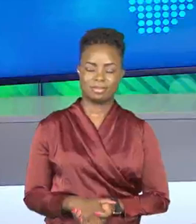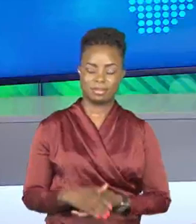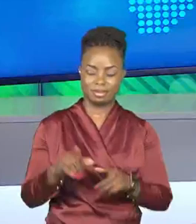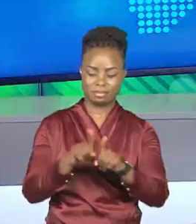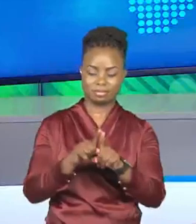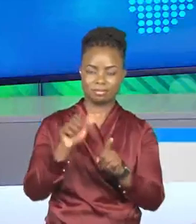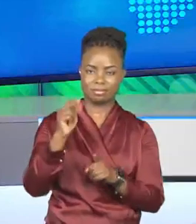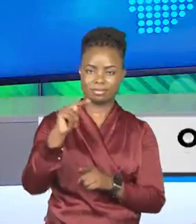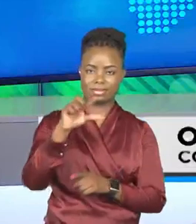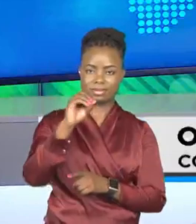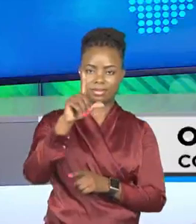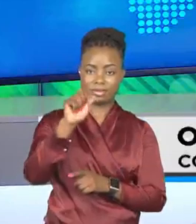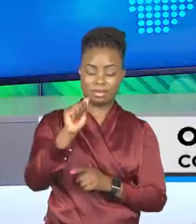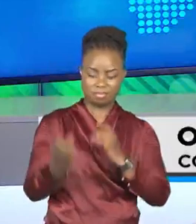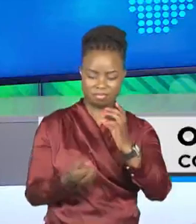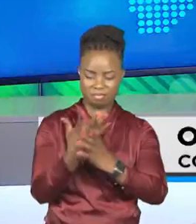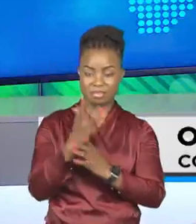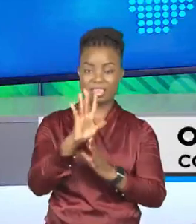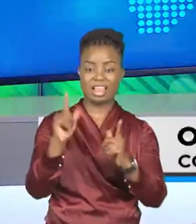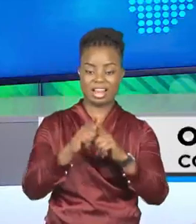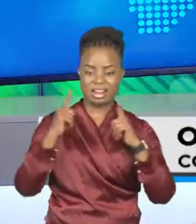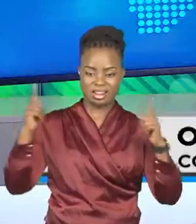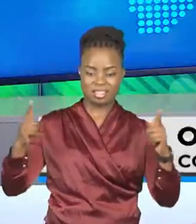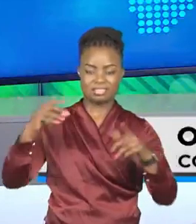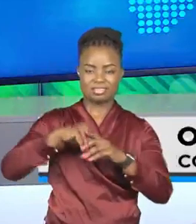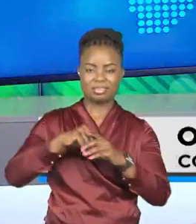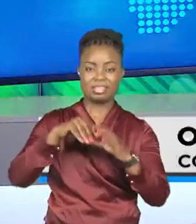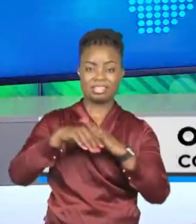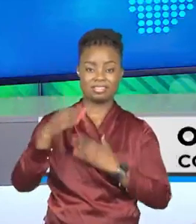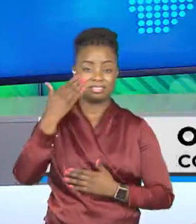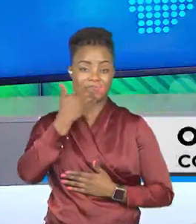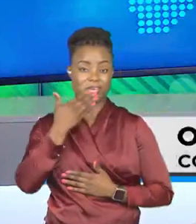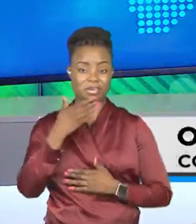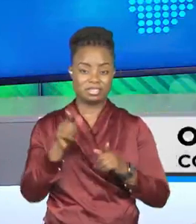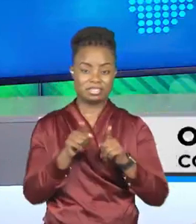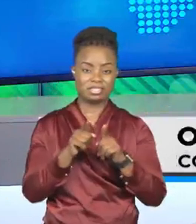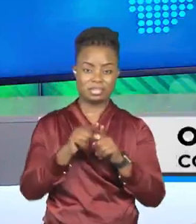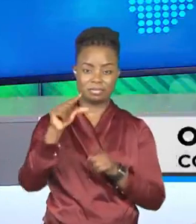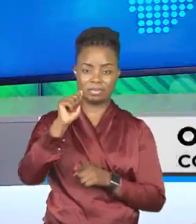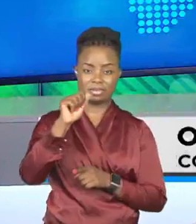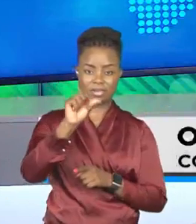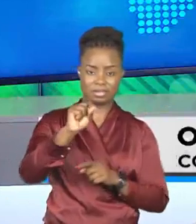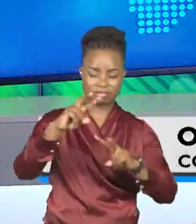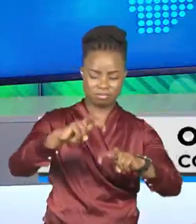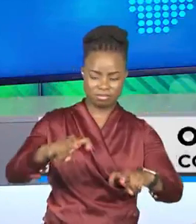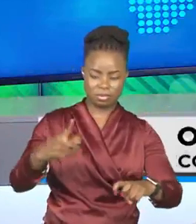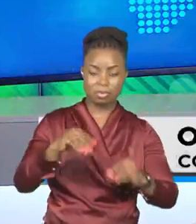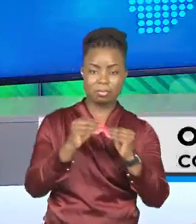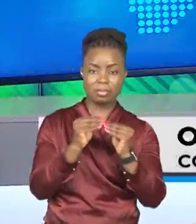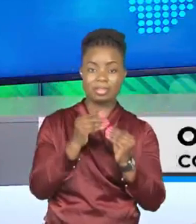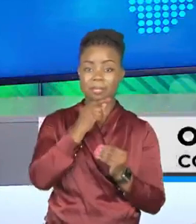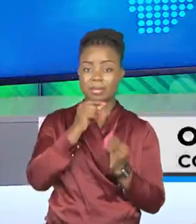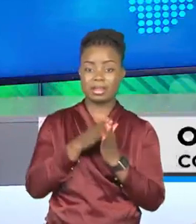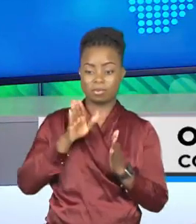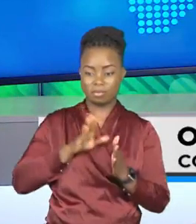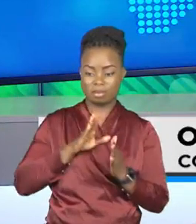As Angola launches its largest ever investment in offshore oil and gas exploration, we meet the men and women behind